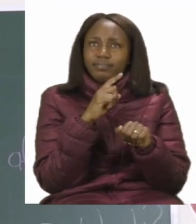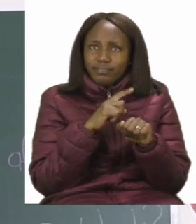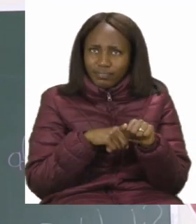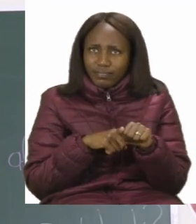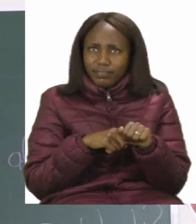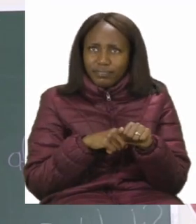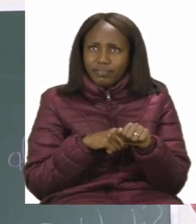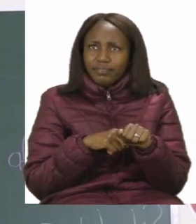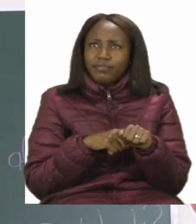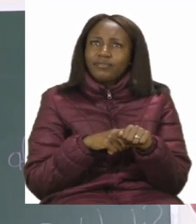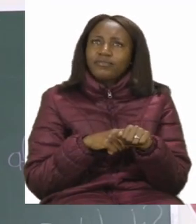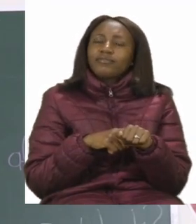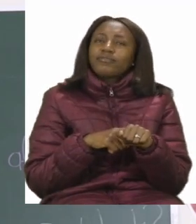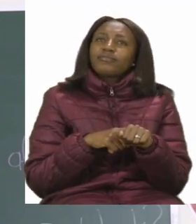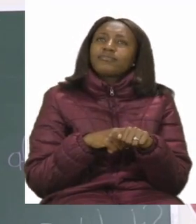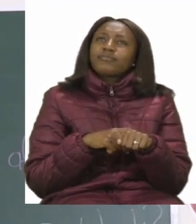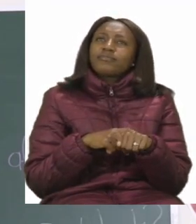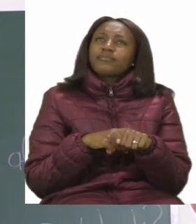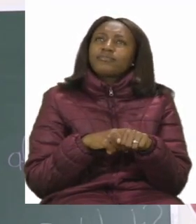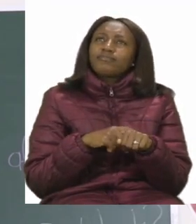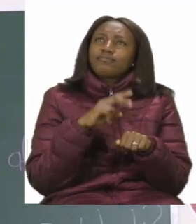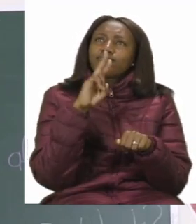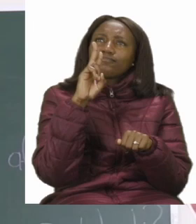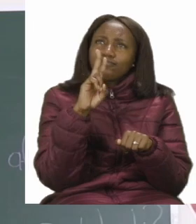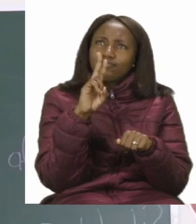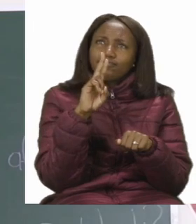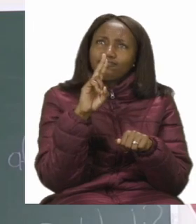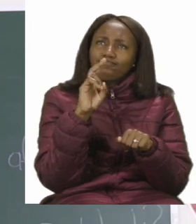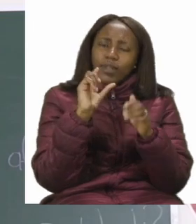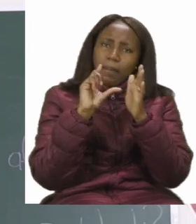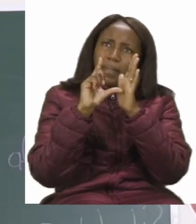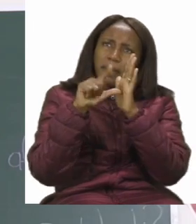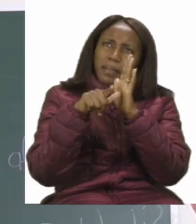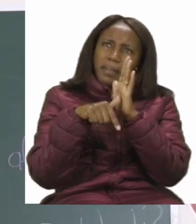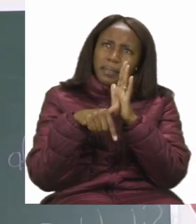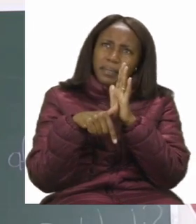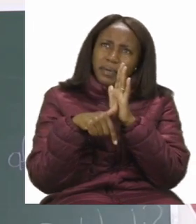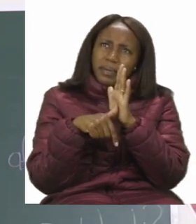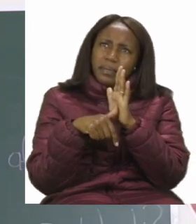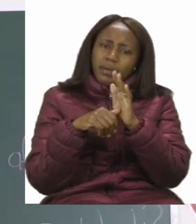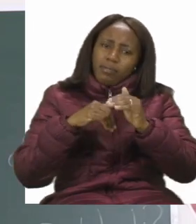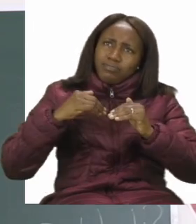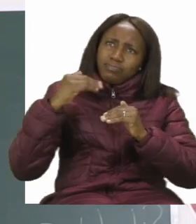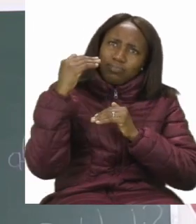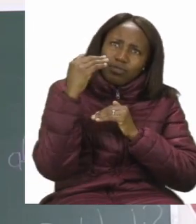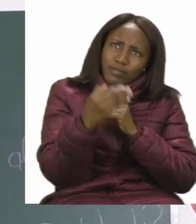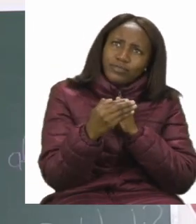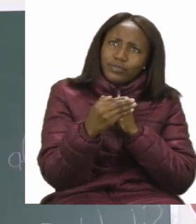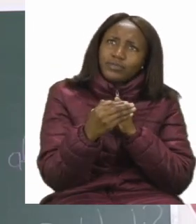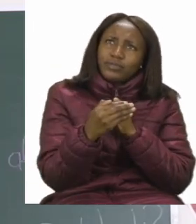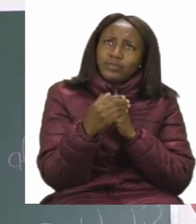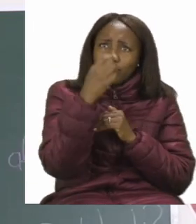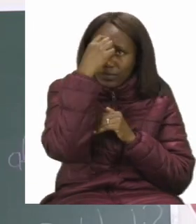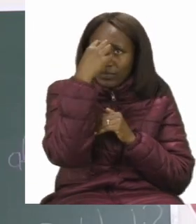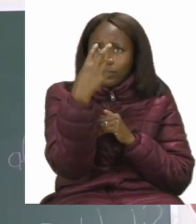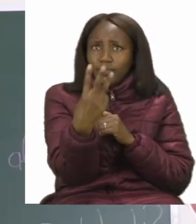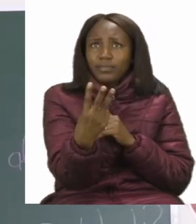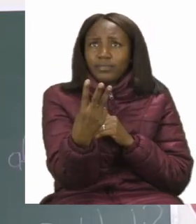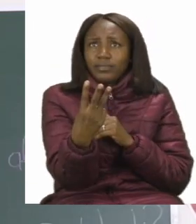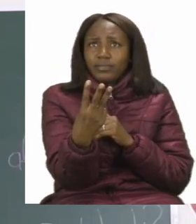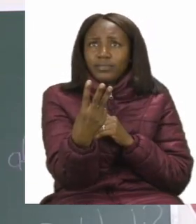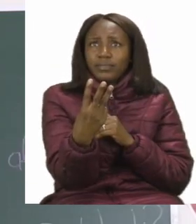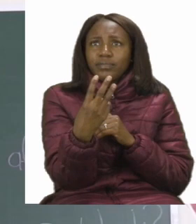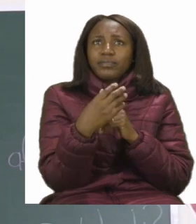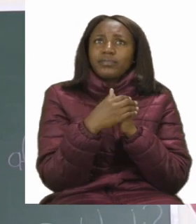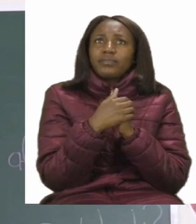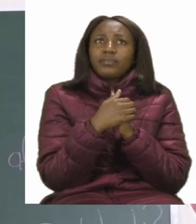second one reads, what time is 2 hours before 3 o'clock?